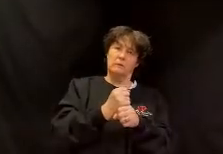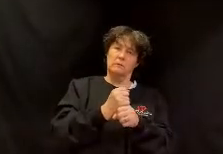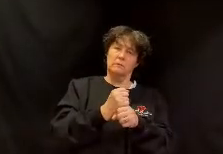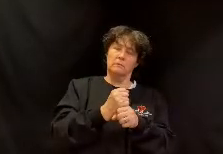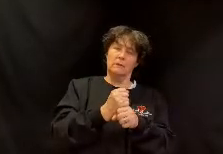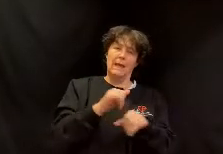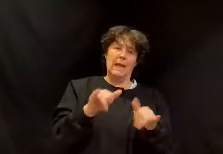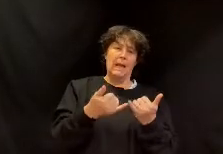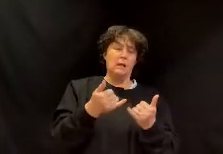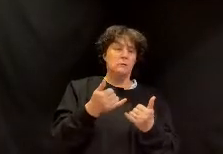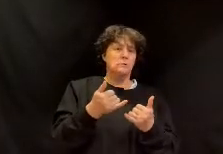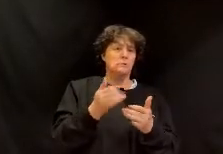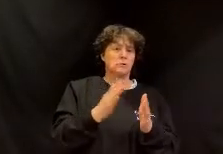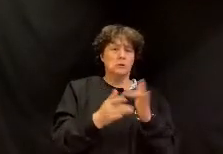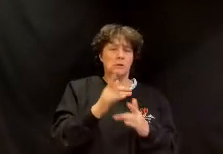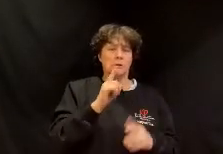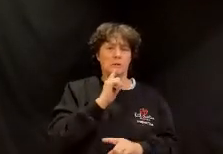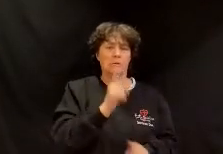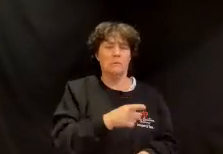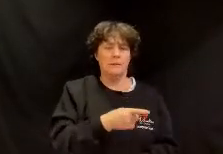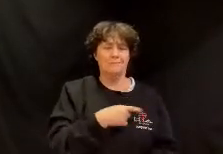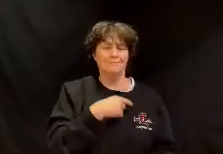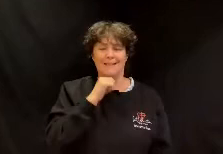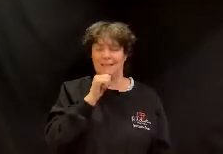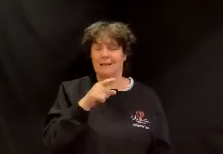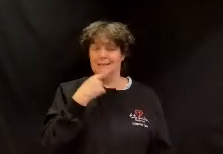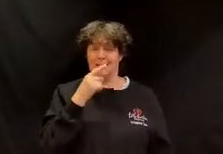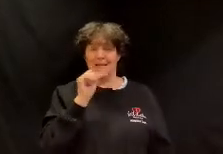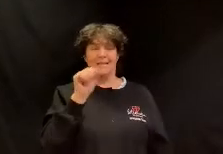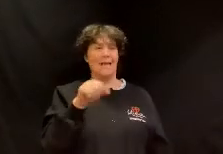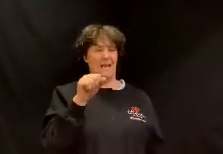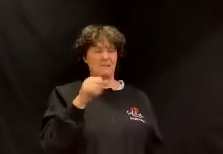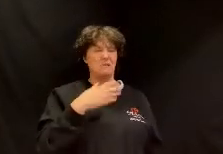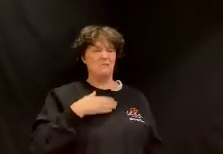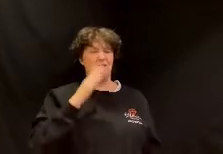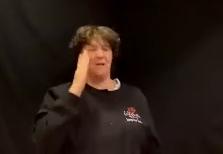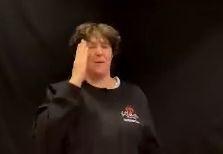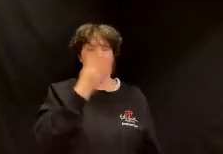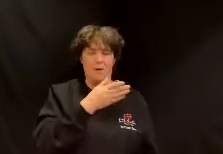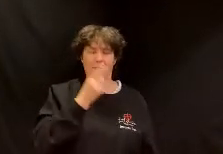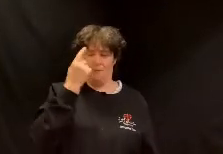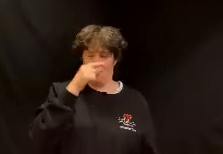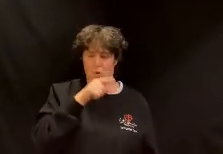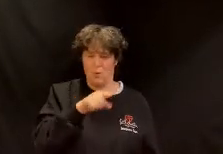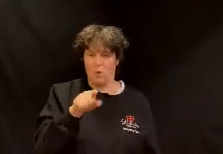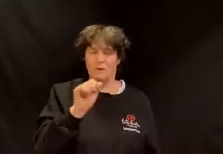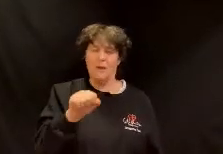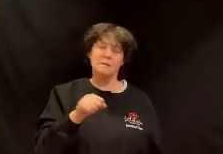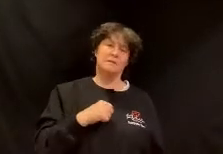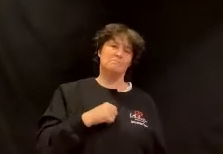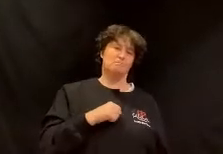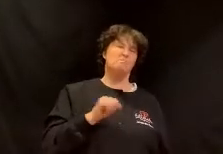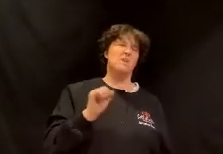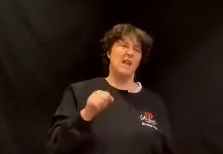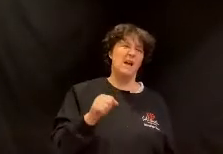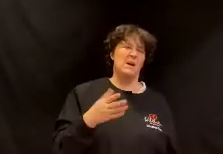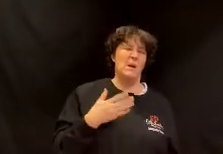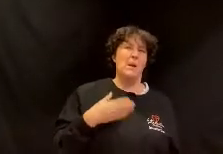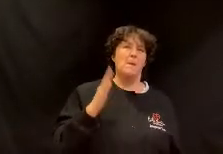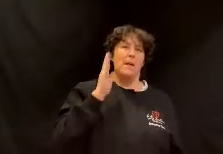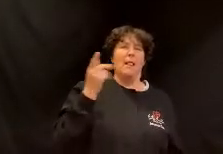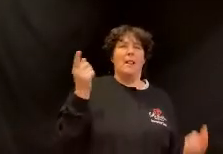responded. He didn't say, yeah, I'm going to do that for you, boys. Yep. Going to happen